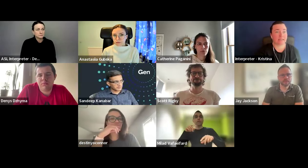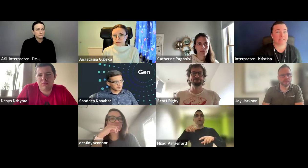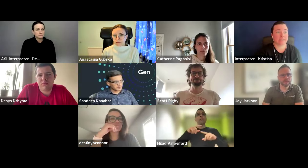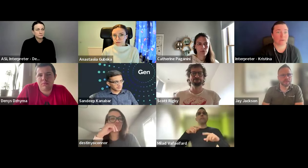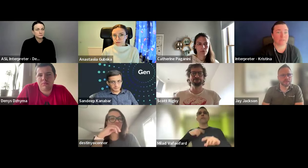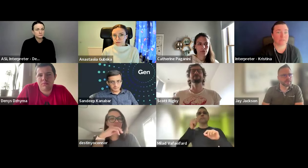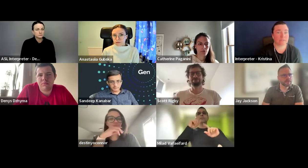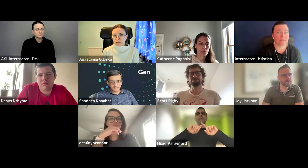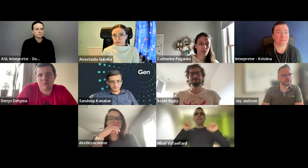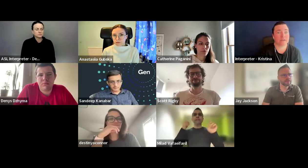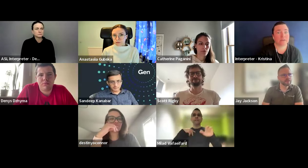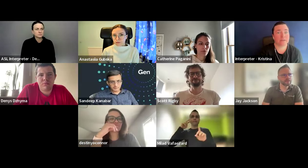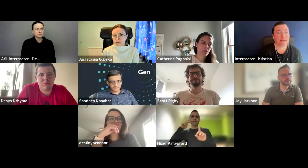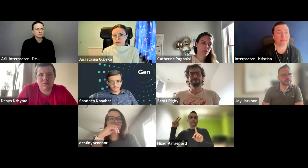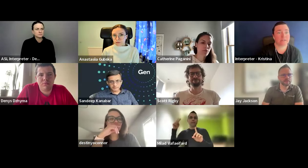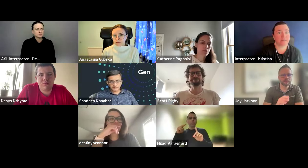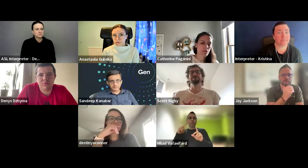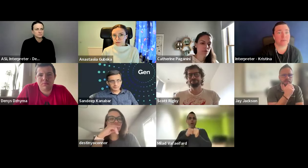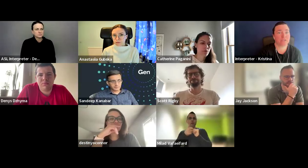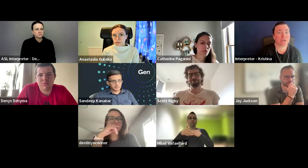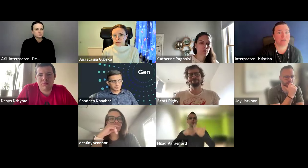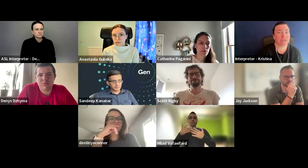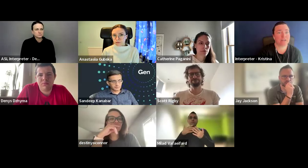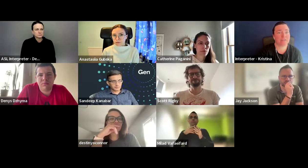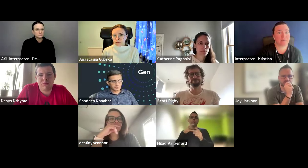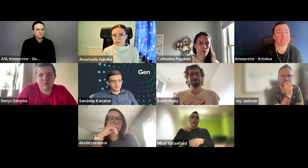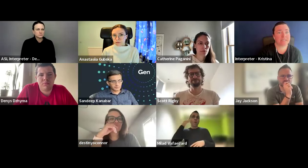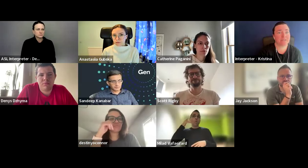Yes, that did. That was a good answer. I'm